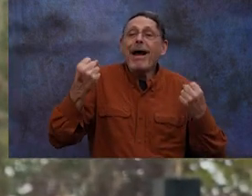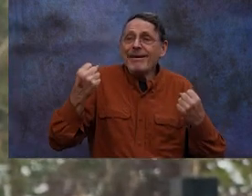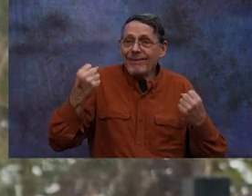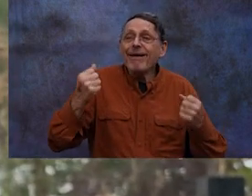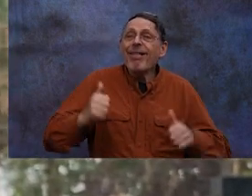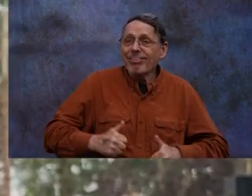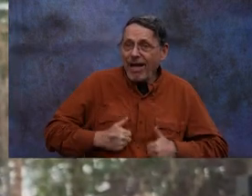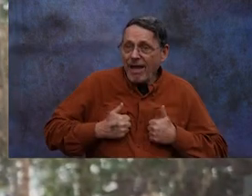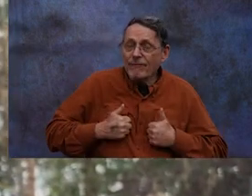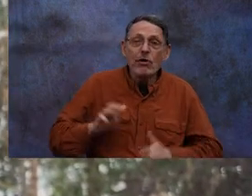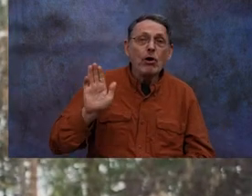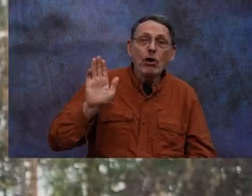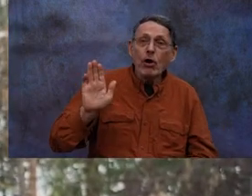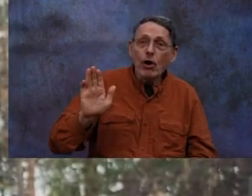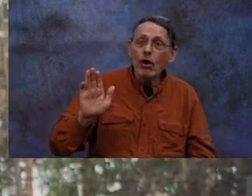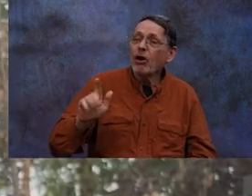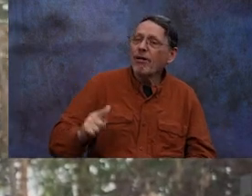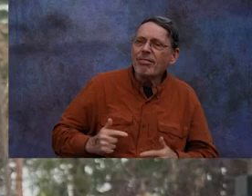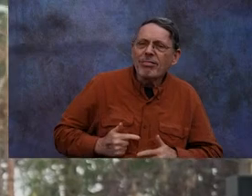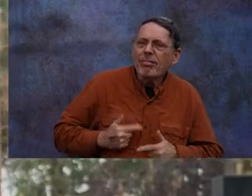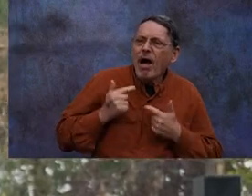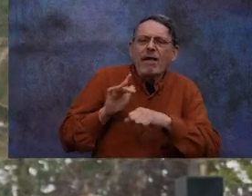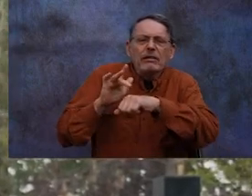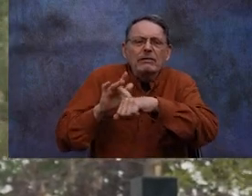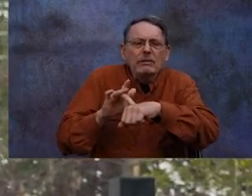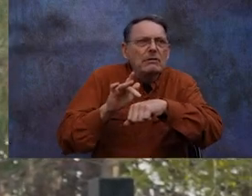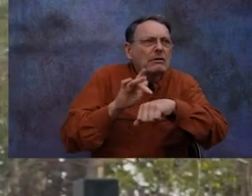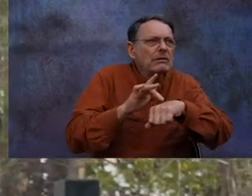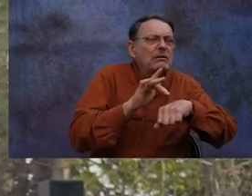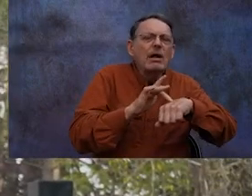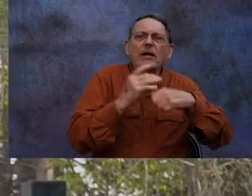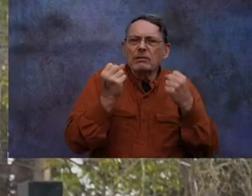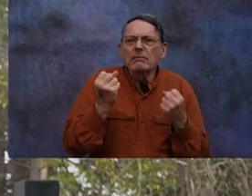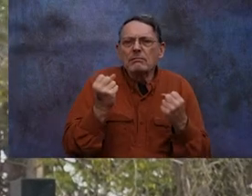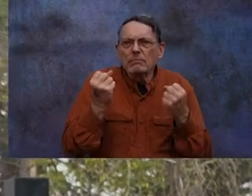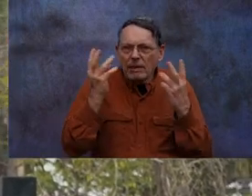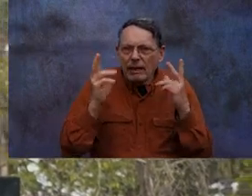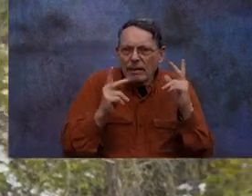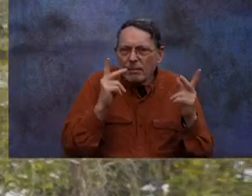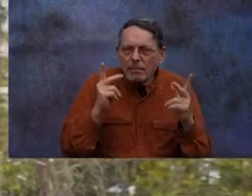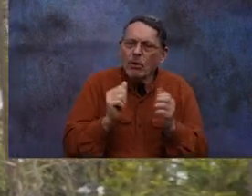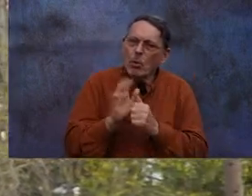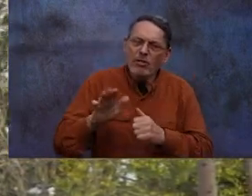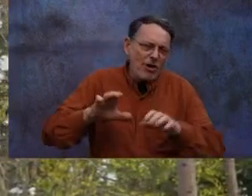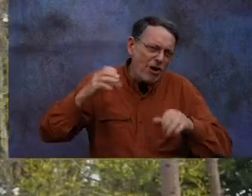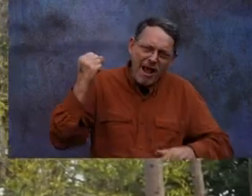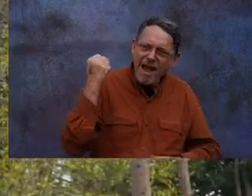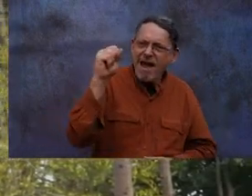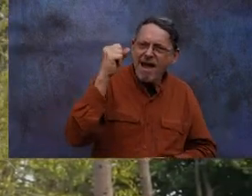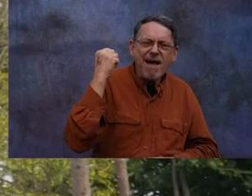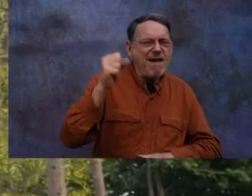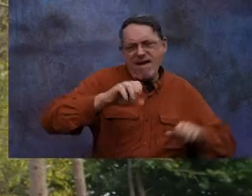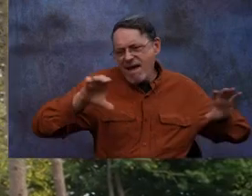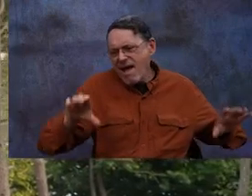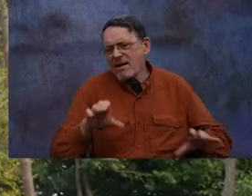mighty life. She lived a life which touched many people